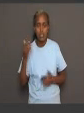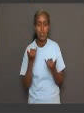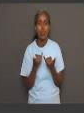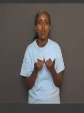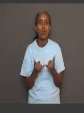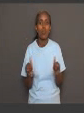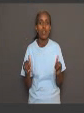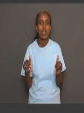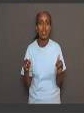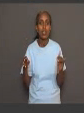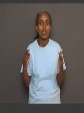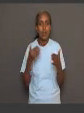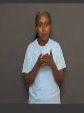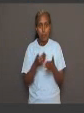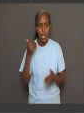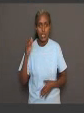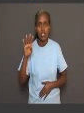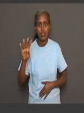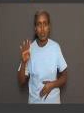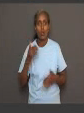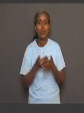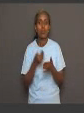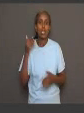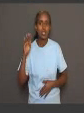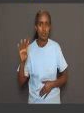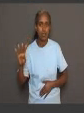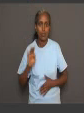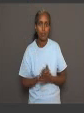over -4 minus 4.